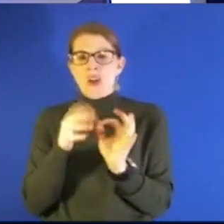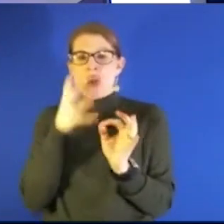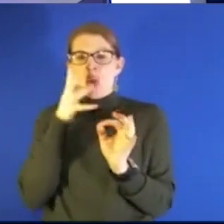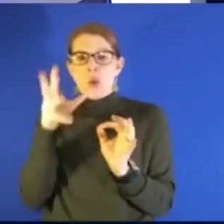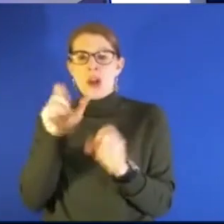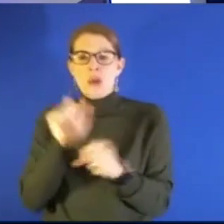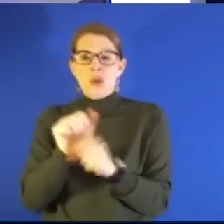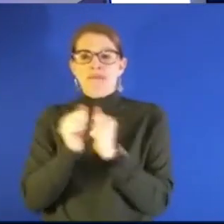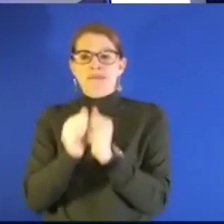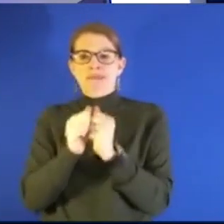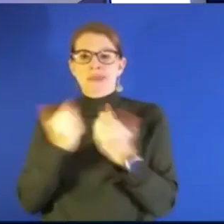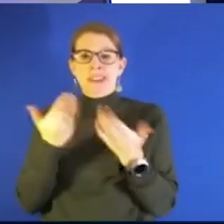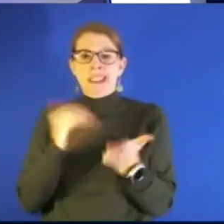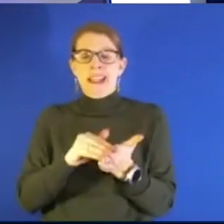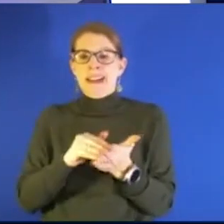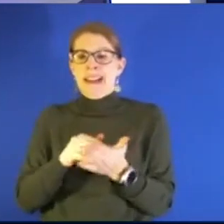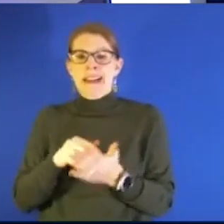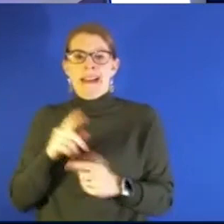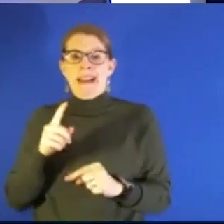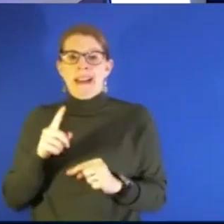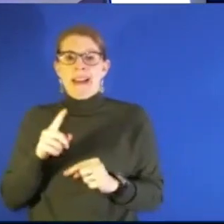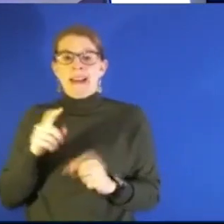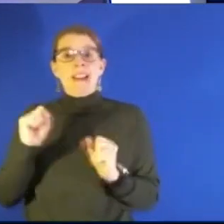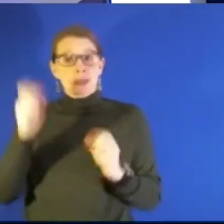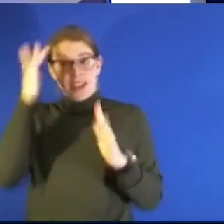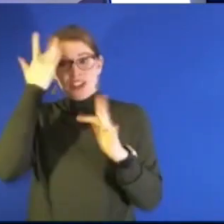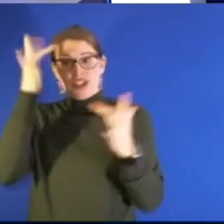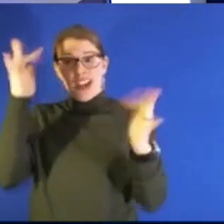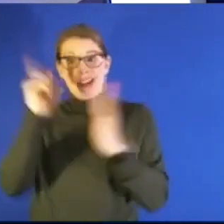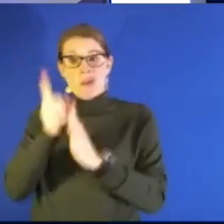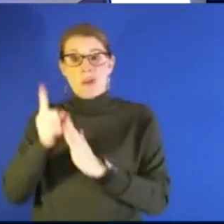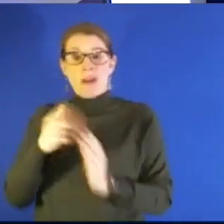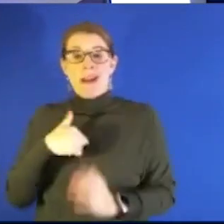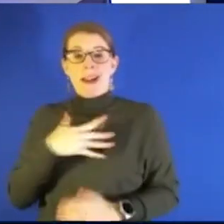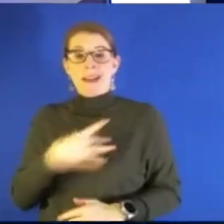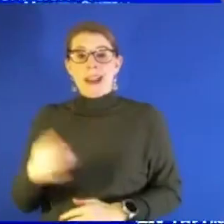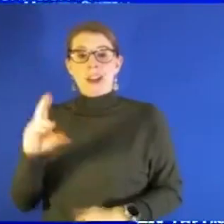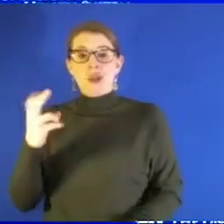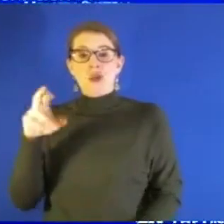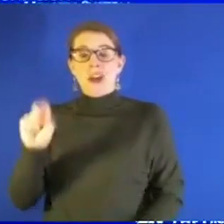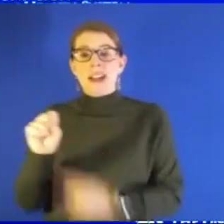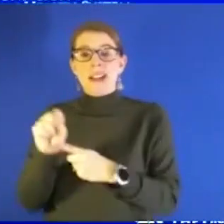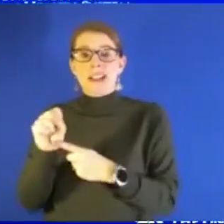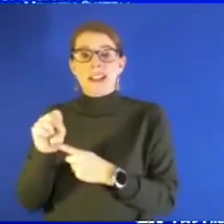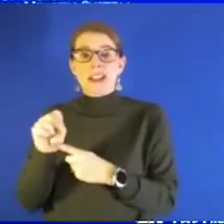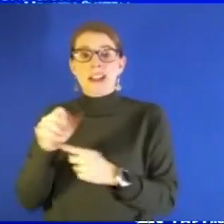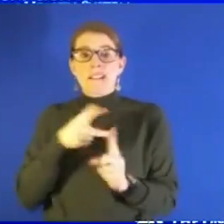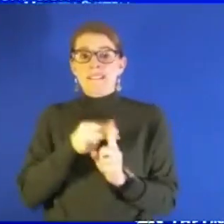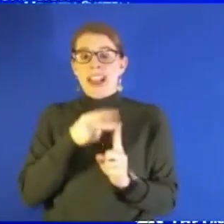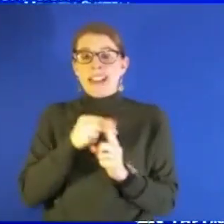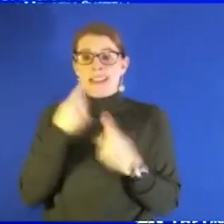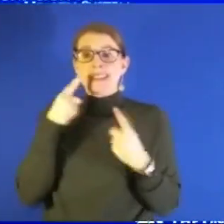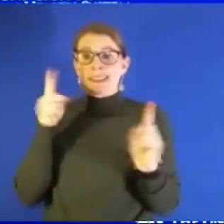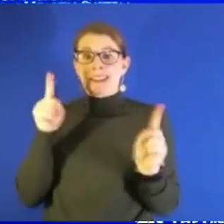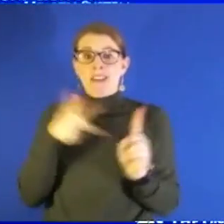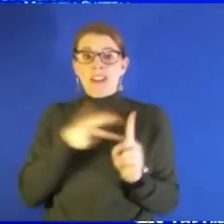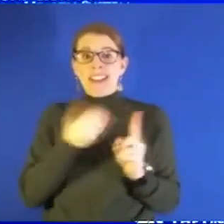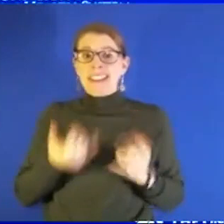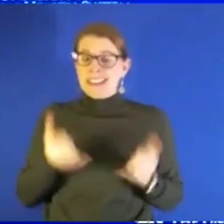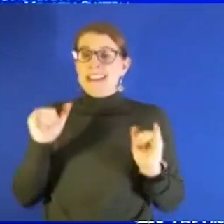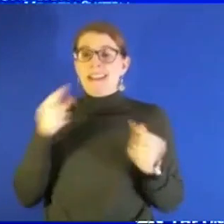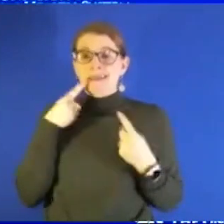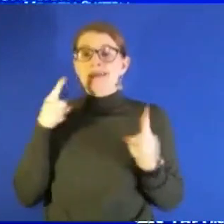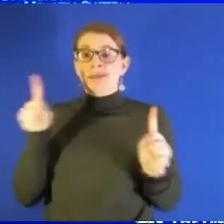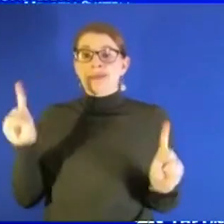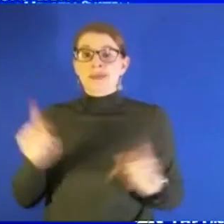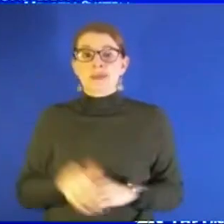together. Yeah, it could be a shiny moment. I like Chris's last. Vaccines work. Vaccines still work.